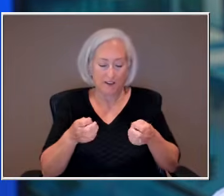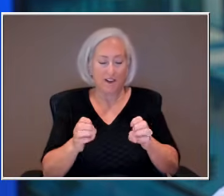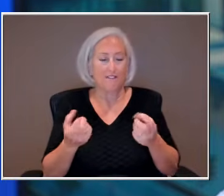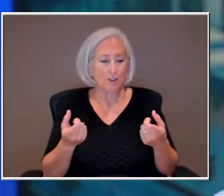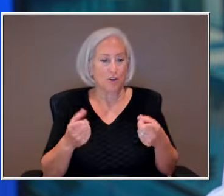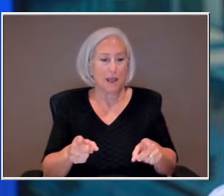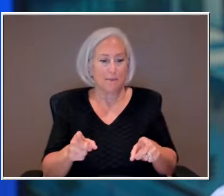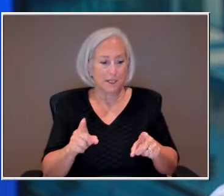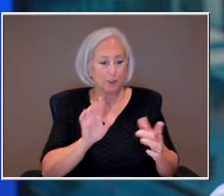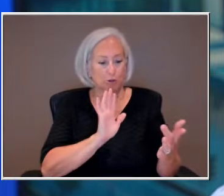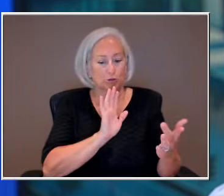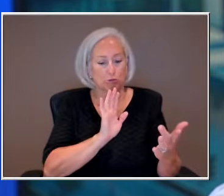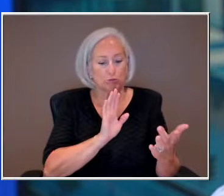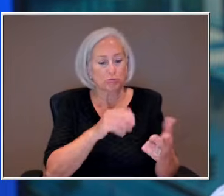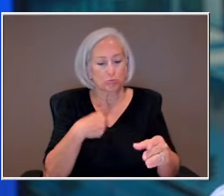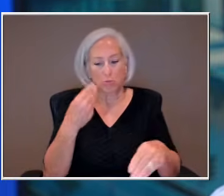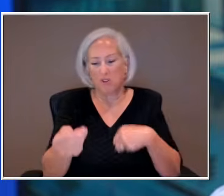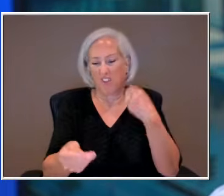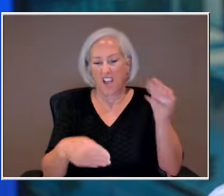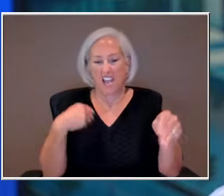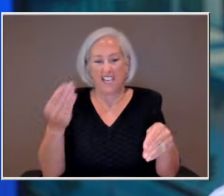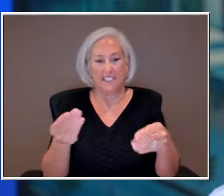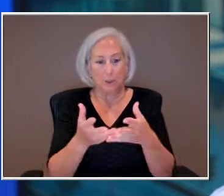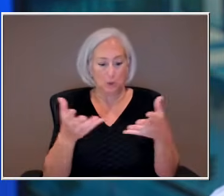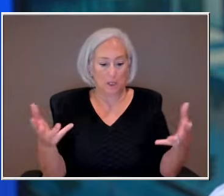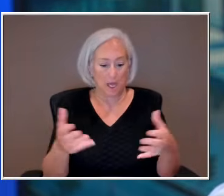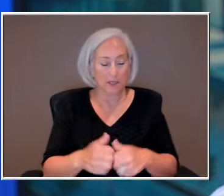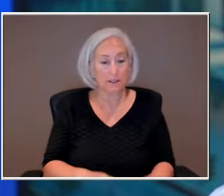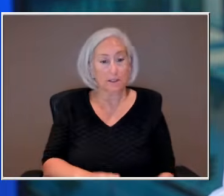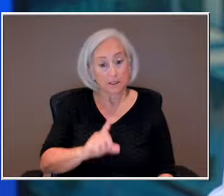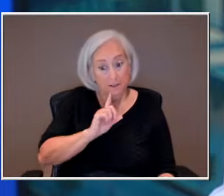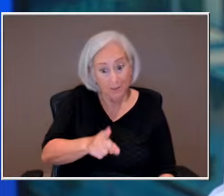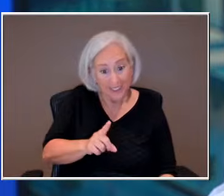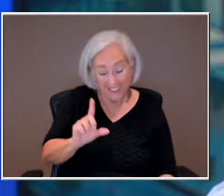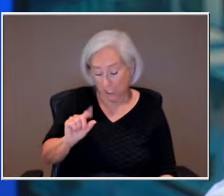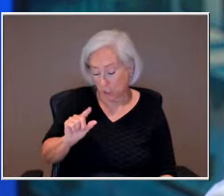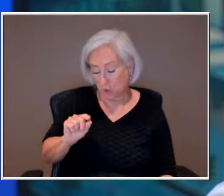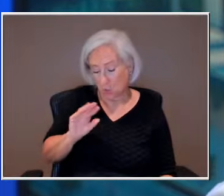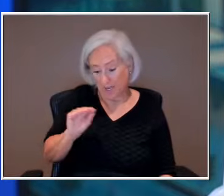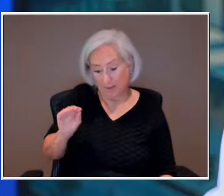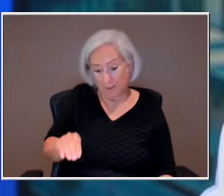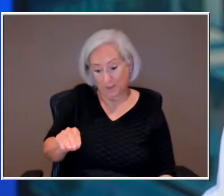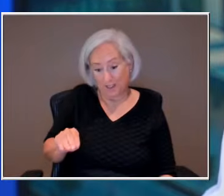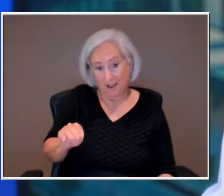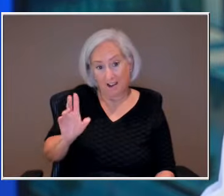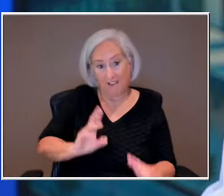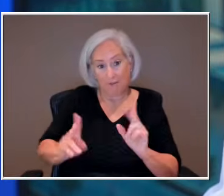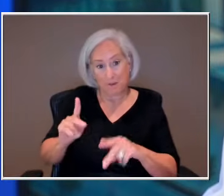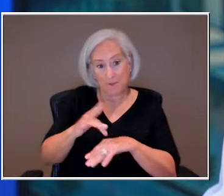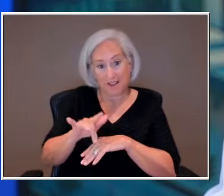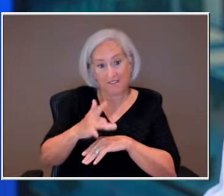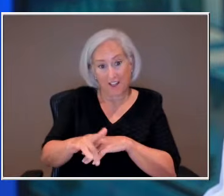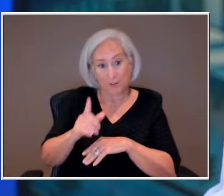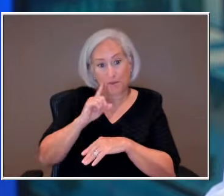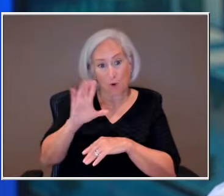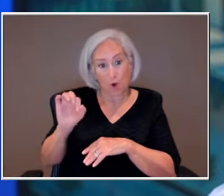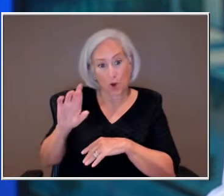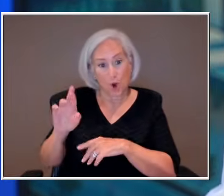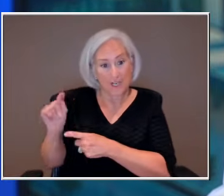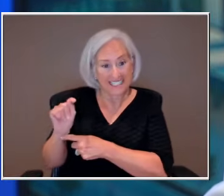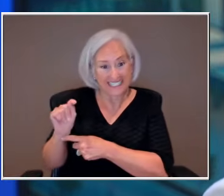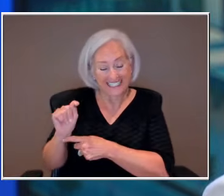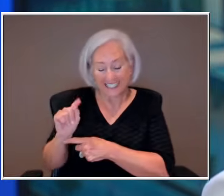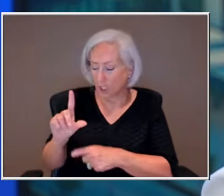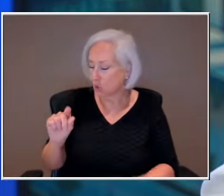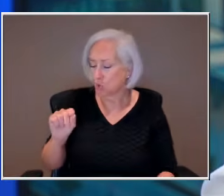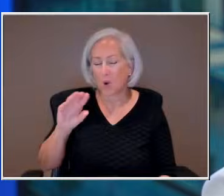because many patients, I mean, only 20% of patients that are eligible for CAR T are actually able to get it. And we cannot forget that. We have to remember that. Many